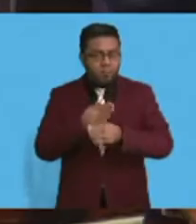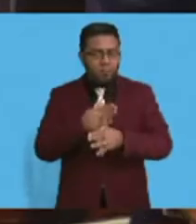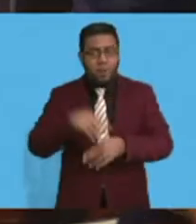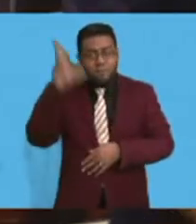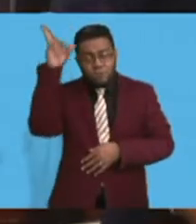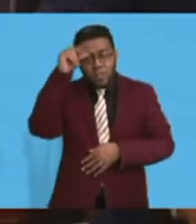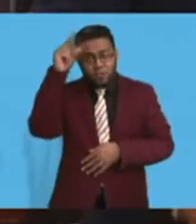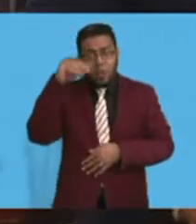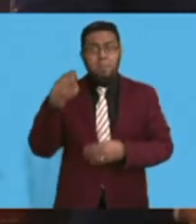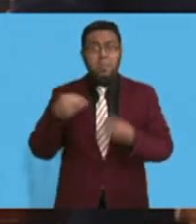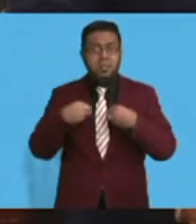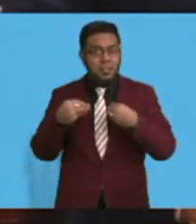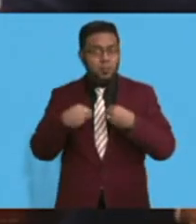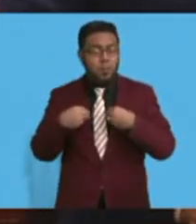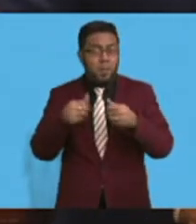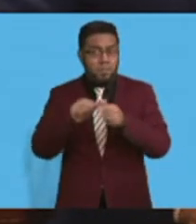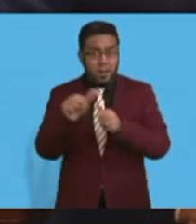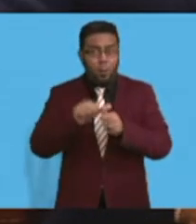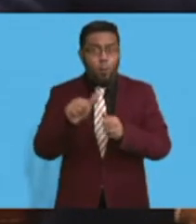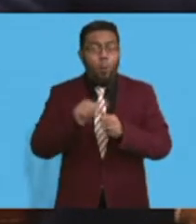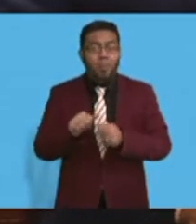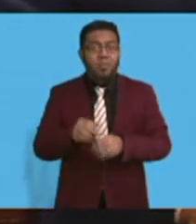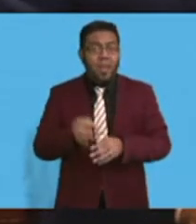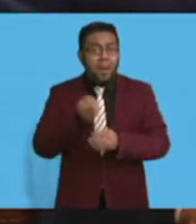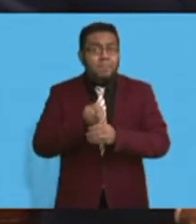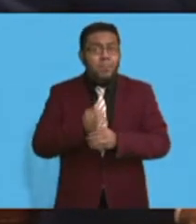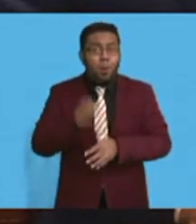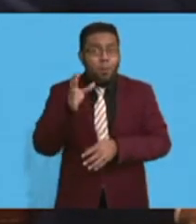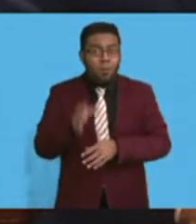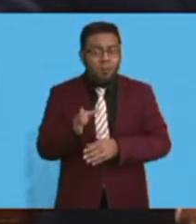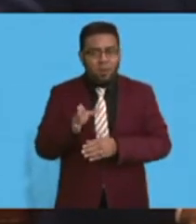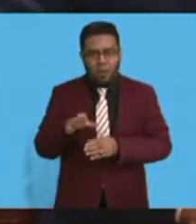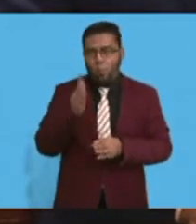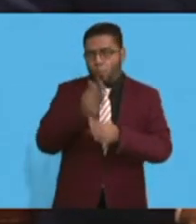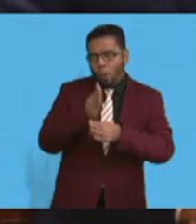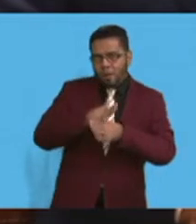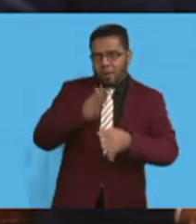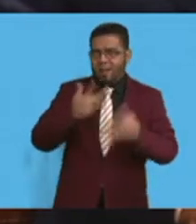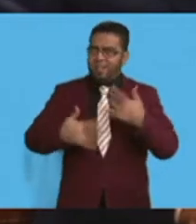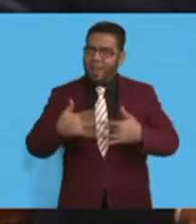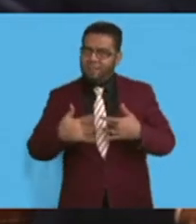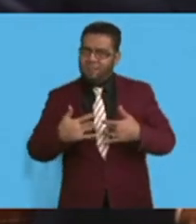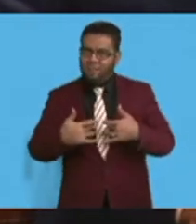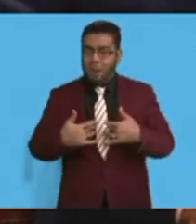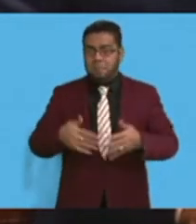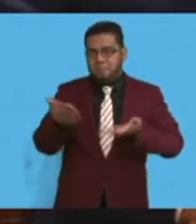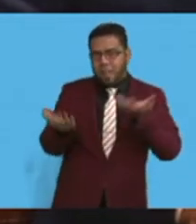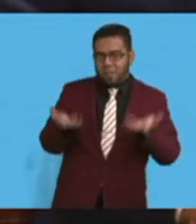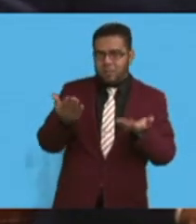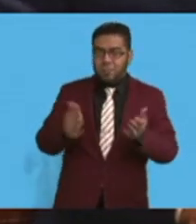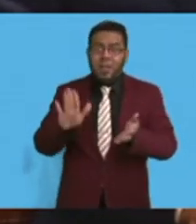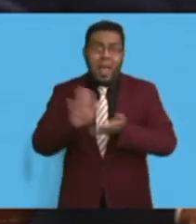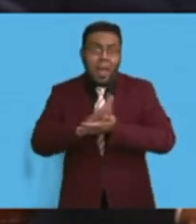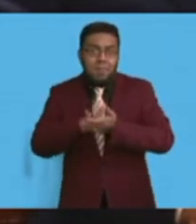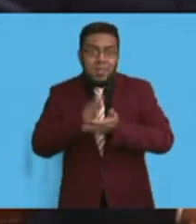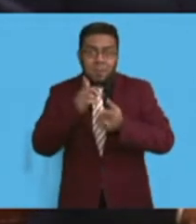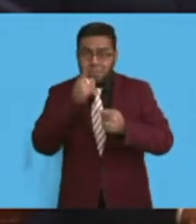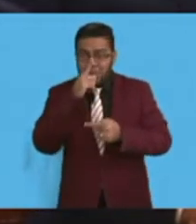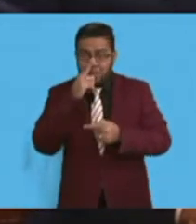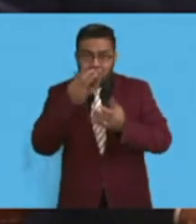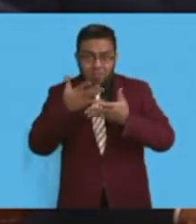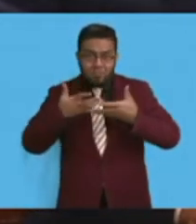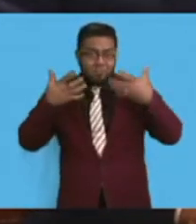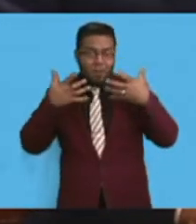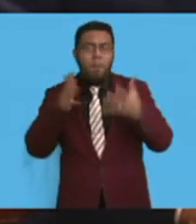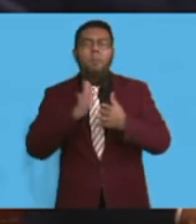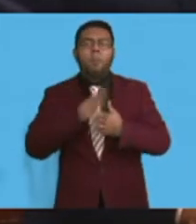Speaker, it's going to be better off when the employees are able to manage their work-life balance. The employees will be happier, and happy people get more done, and they are